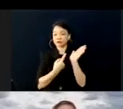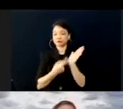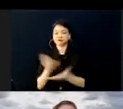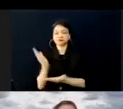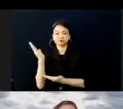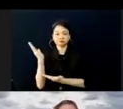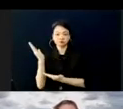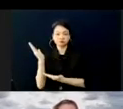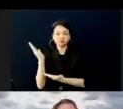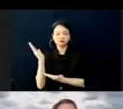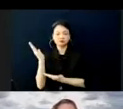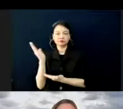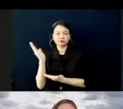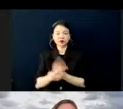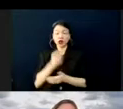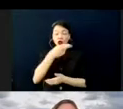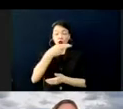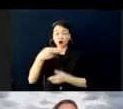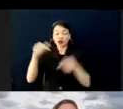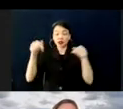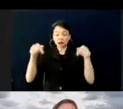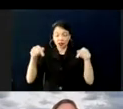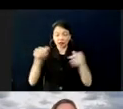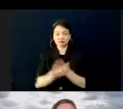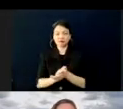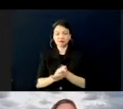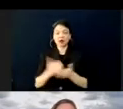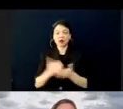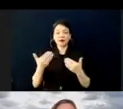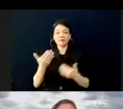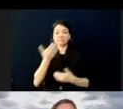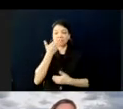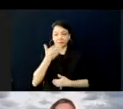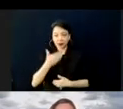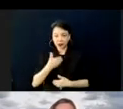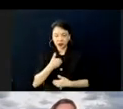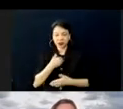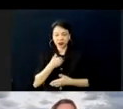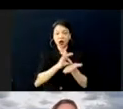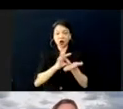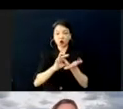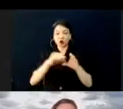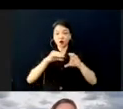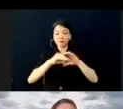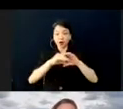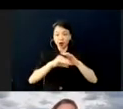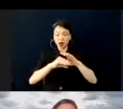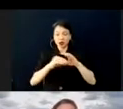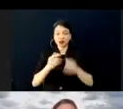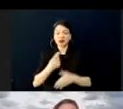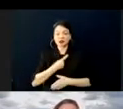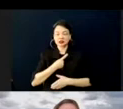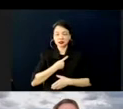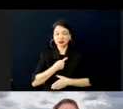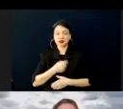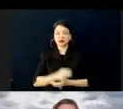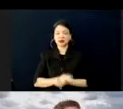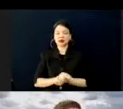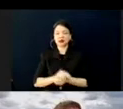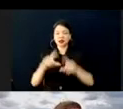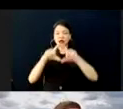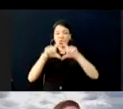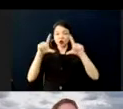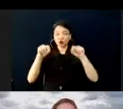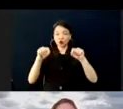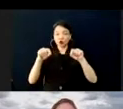an account, about a third have an ATM card, about a third have a savings account, only 9% have a bank loan, 2% have investments.